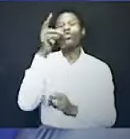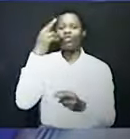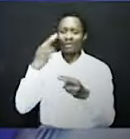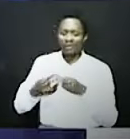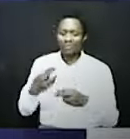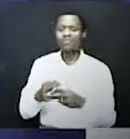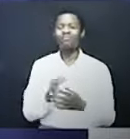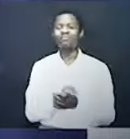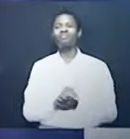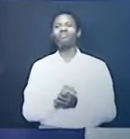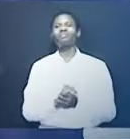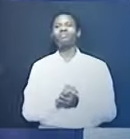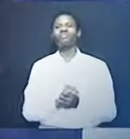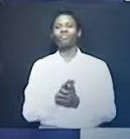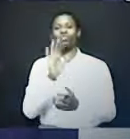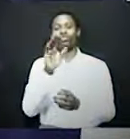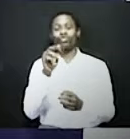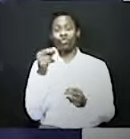we